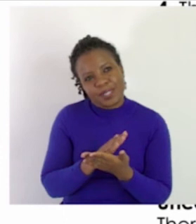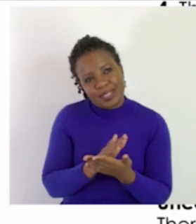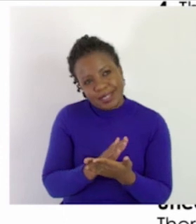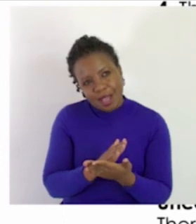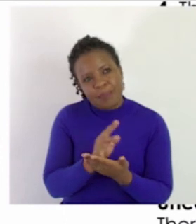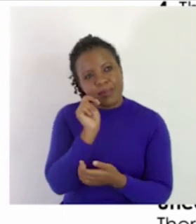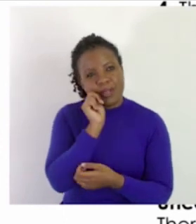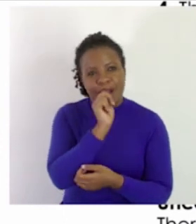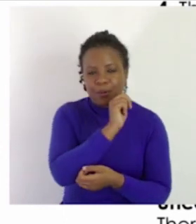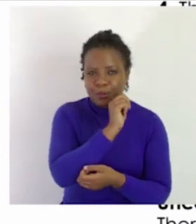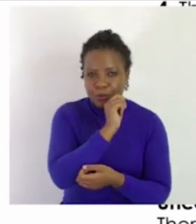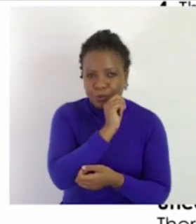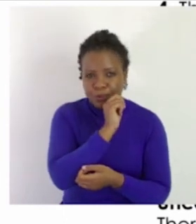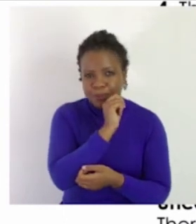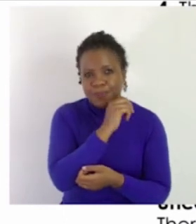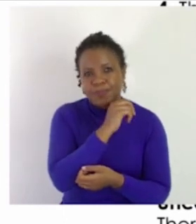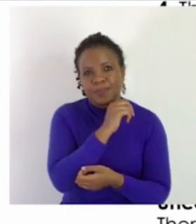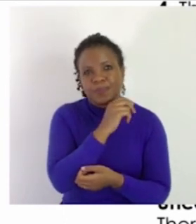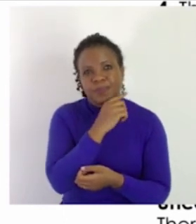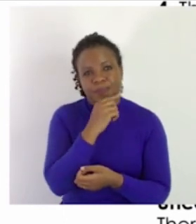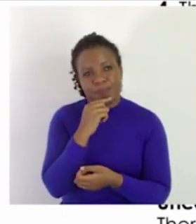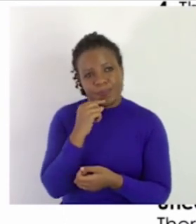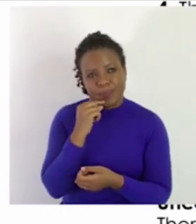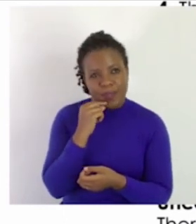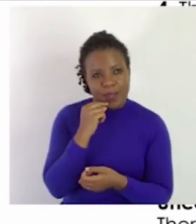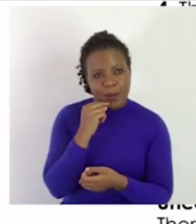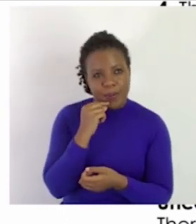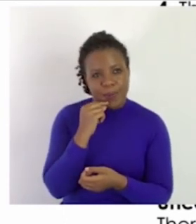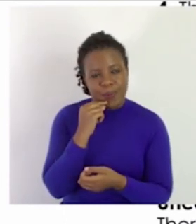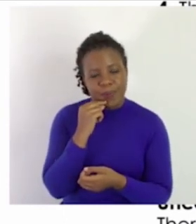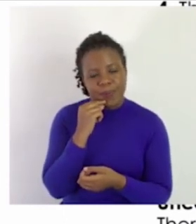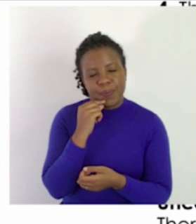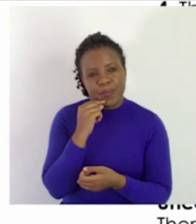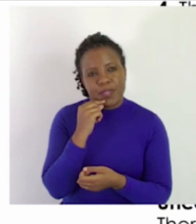There are some nouns which are known as